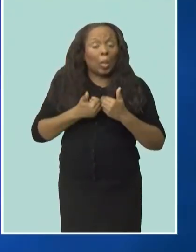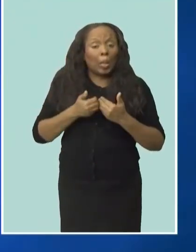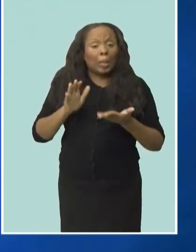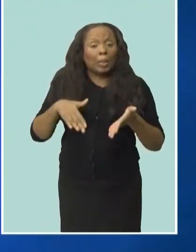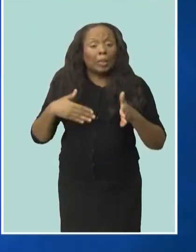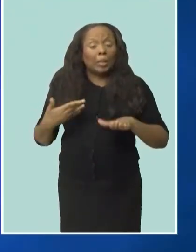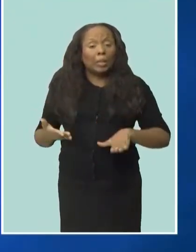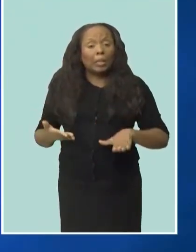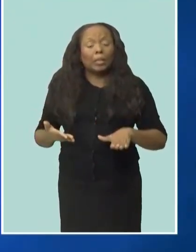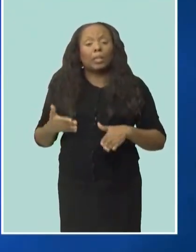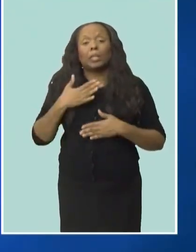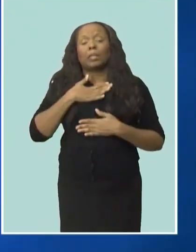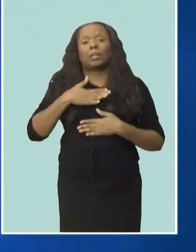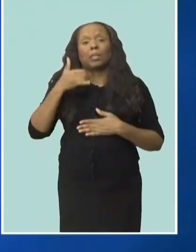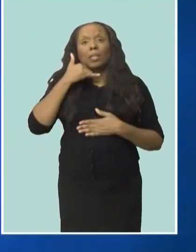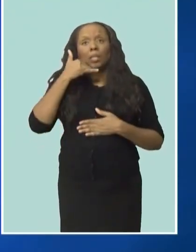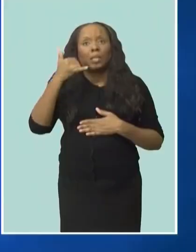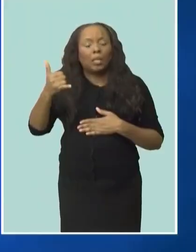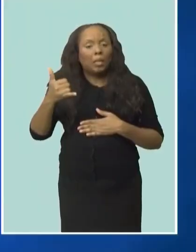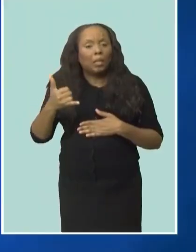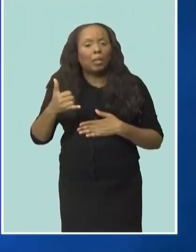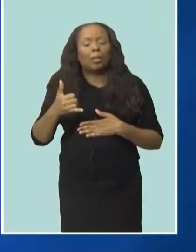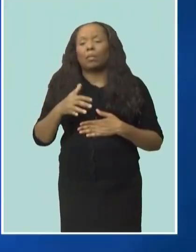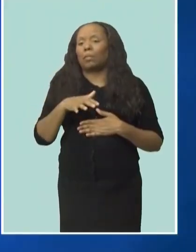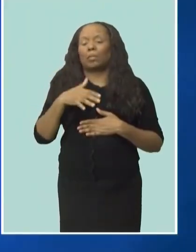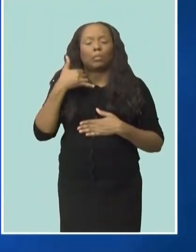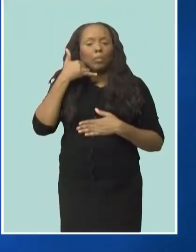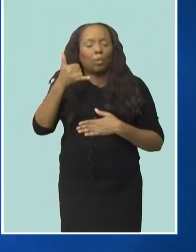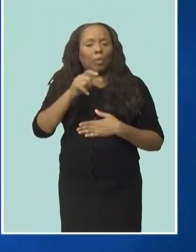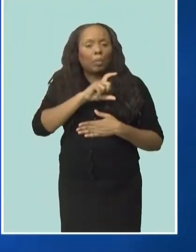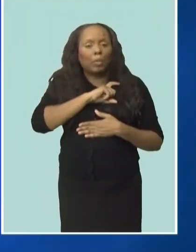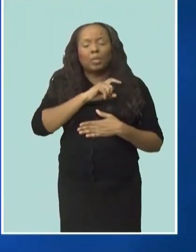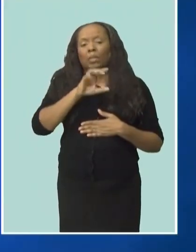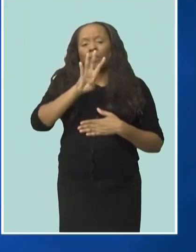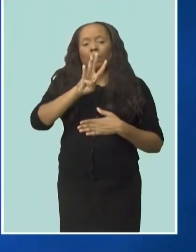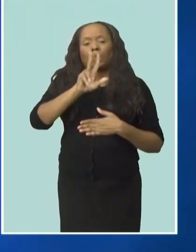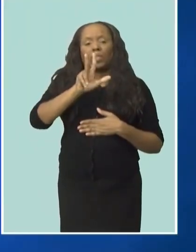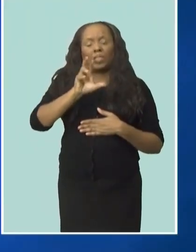regarding the incident to contact the District A Police Station at